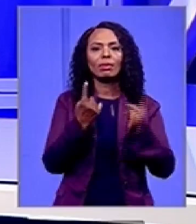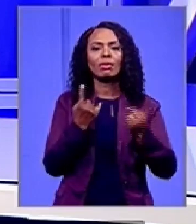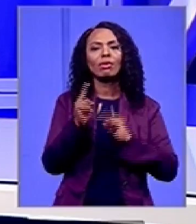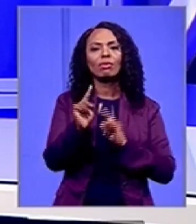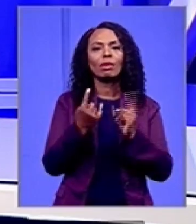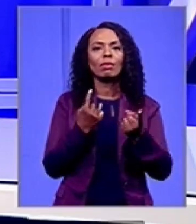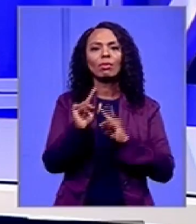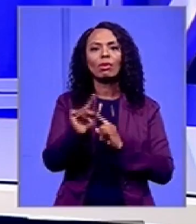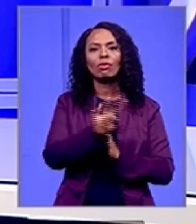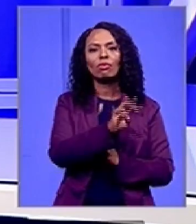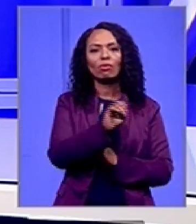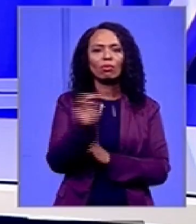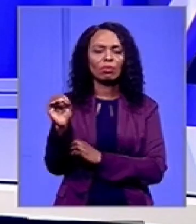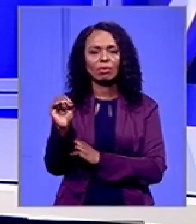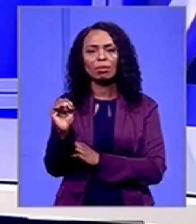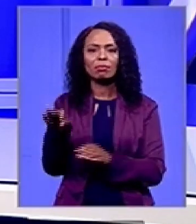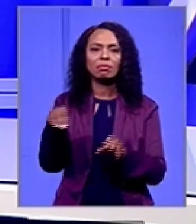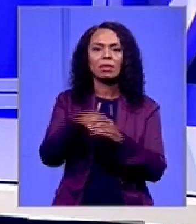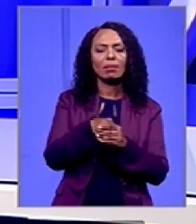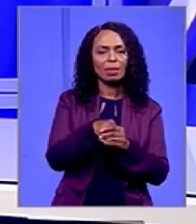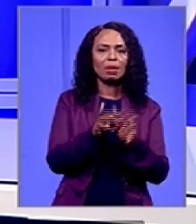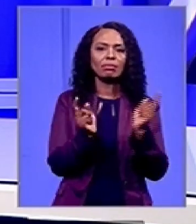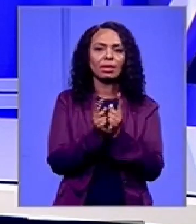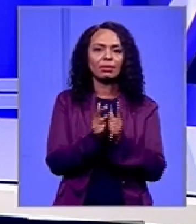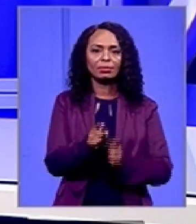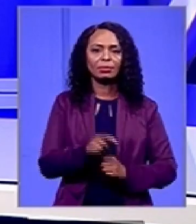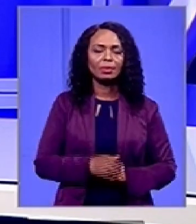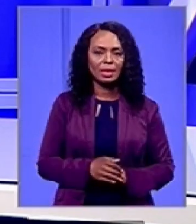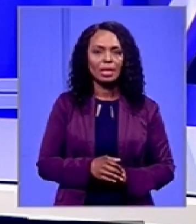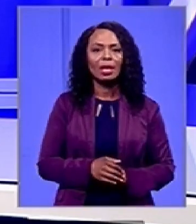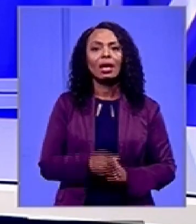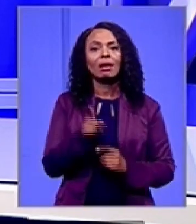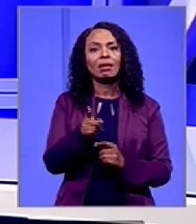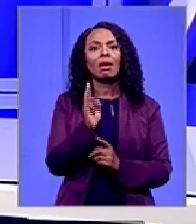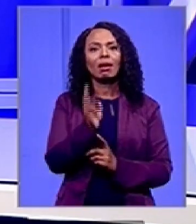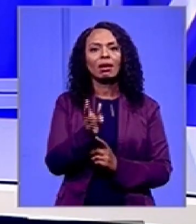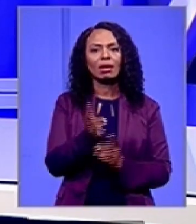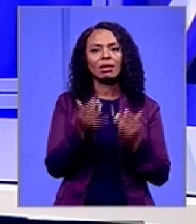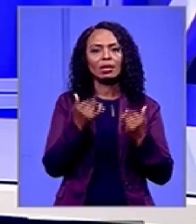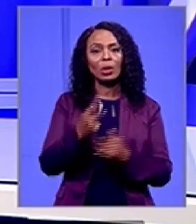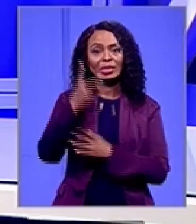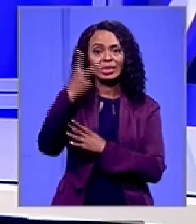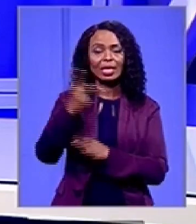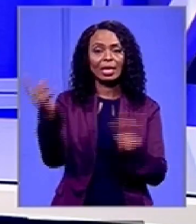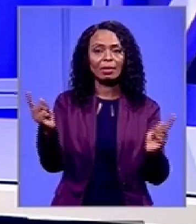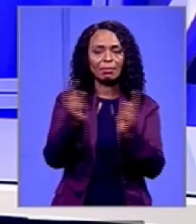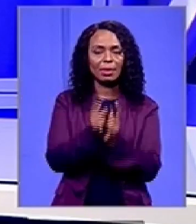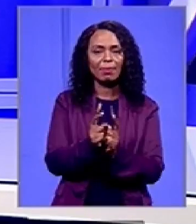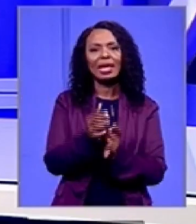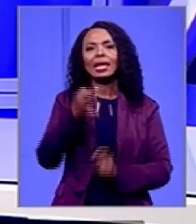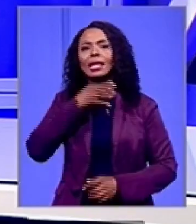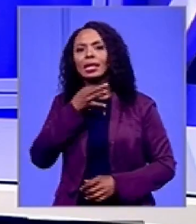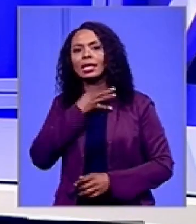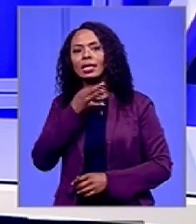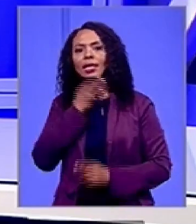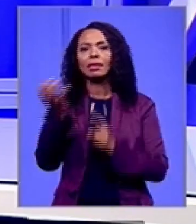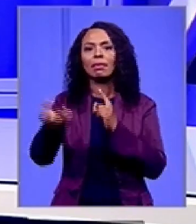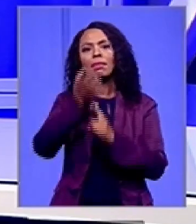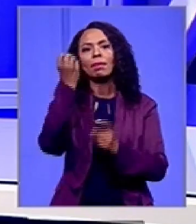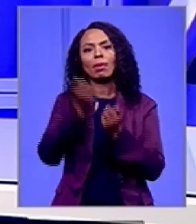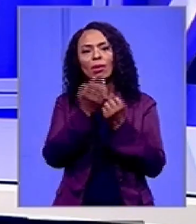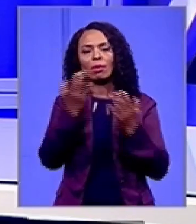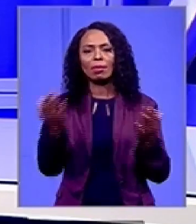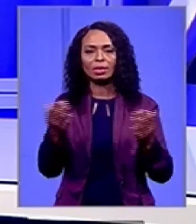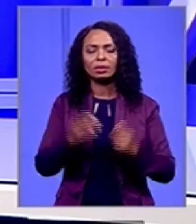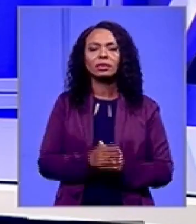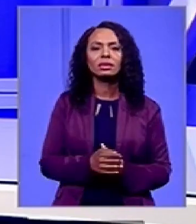400 mo matsenong a ntlha a motshameko. Fa e ne ya arabo mo matsenong a bobedi, England e kgonne go fitlhelela fela